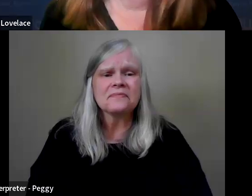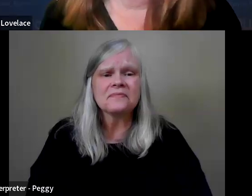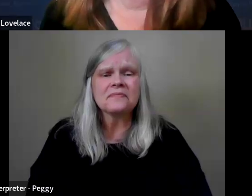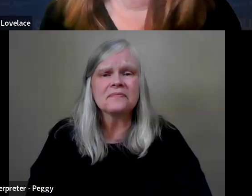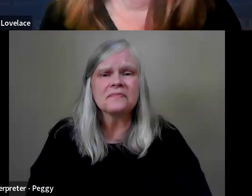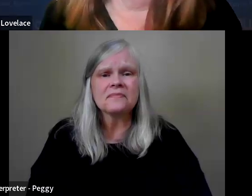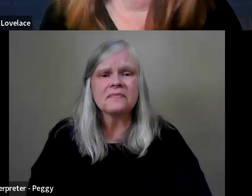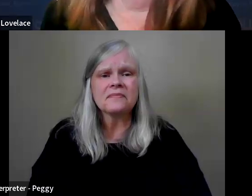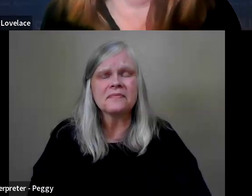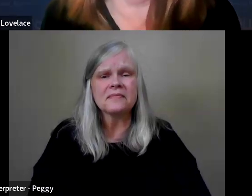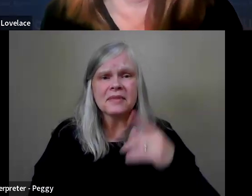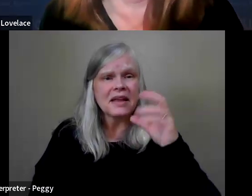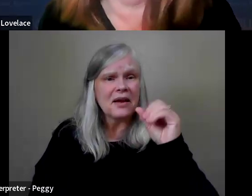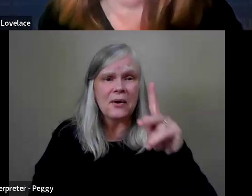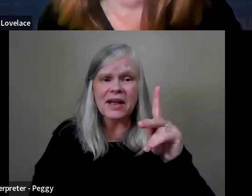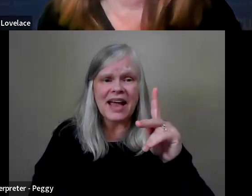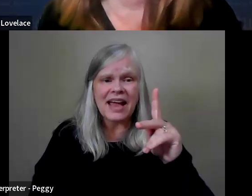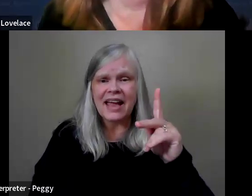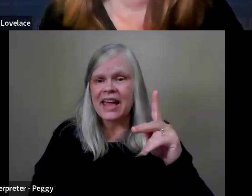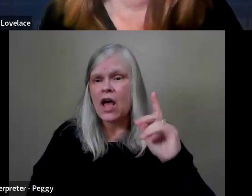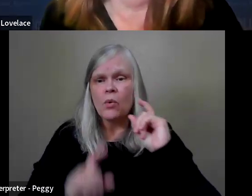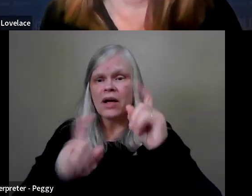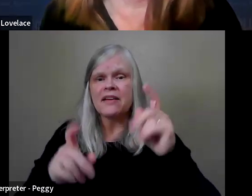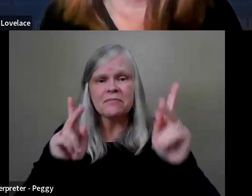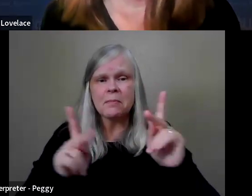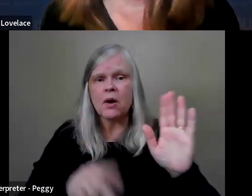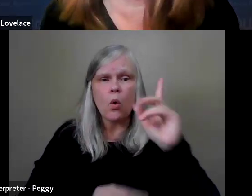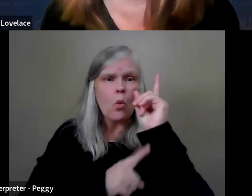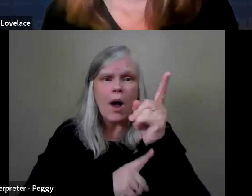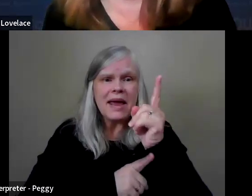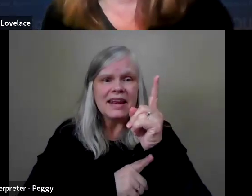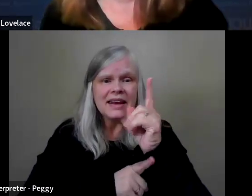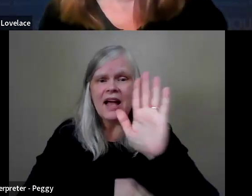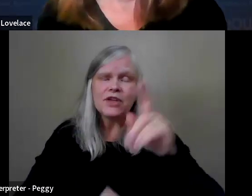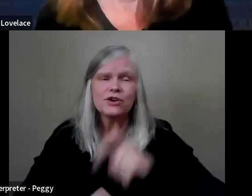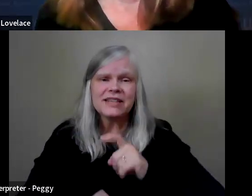Guess we get everybody back a minute of their time. Yeah. Oh, perfect. A whole minute.